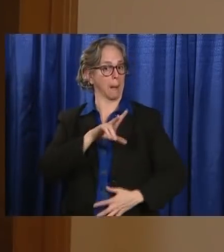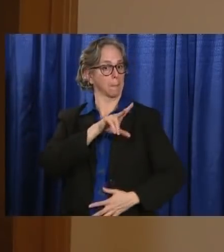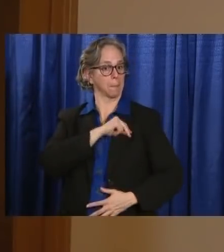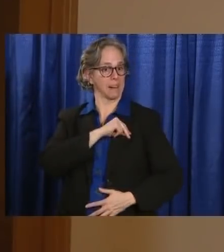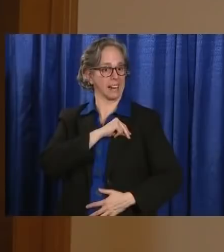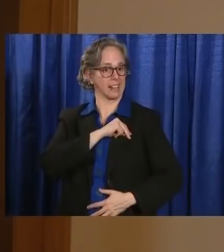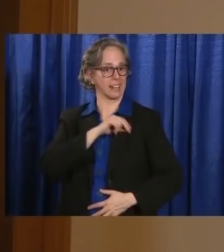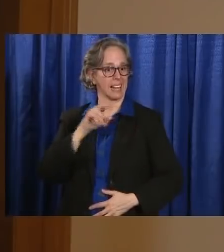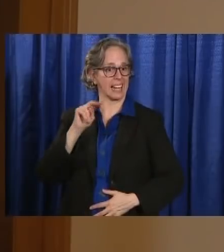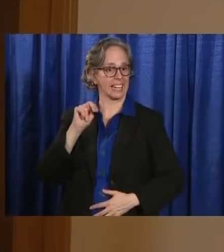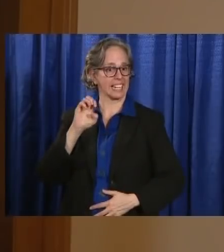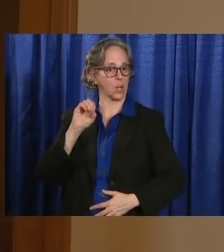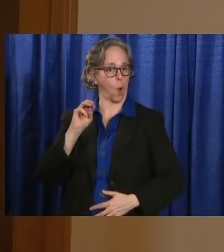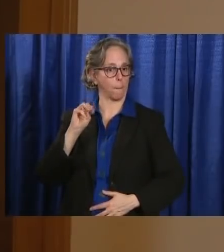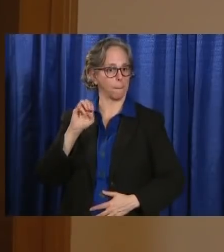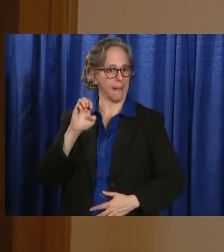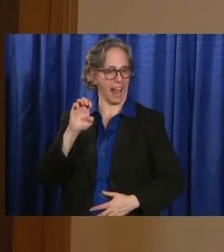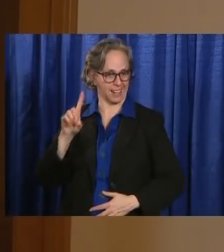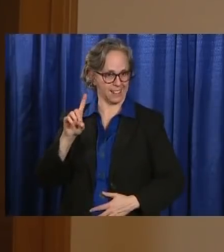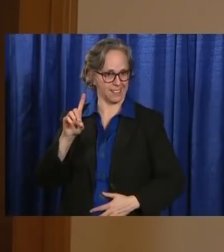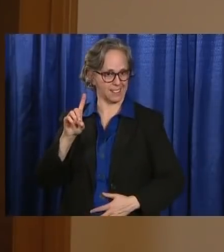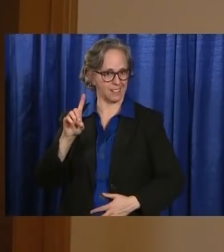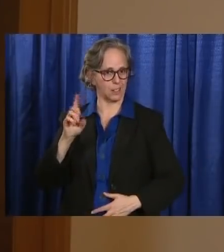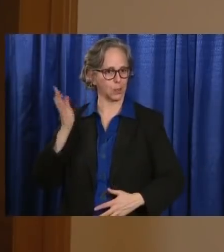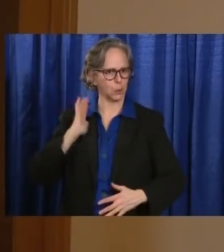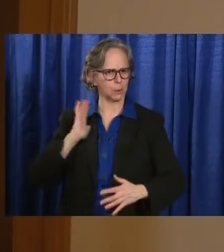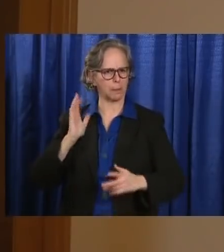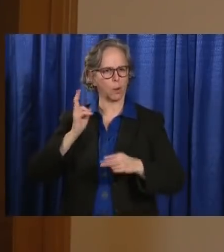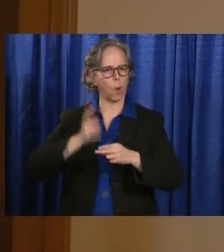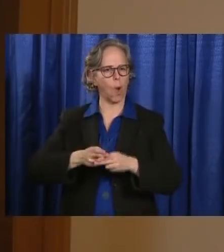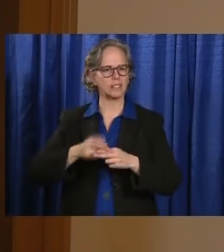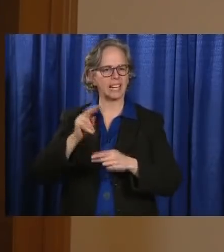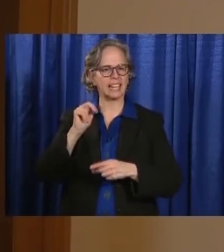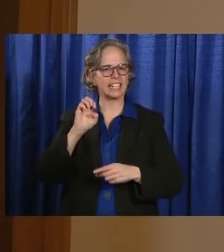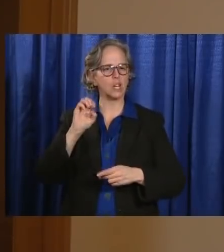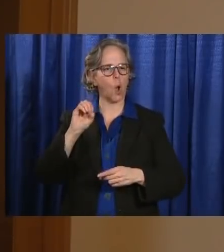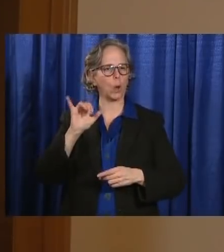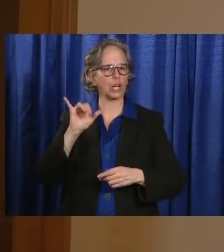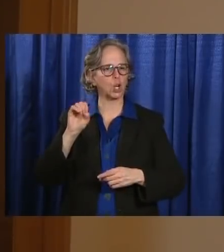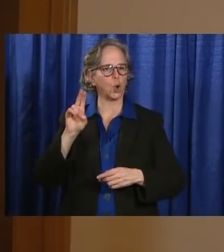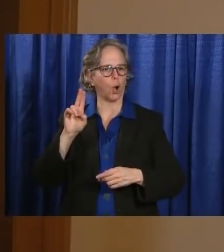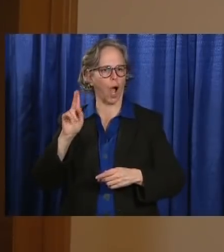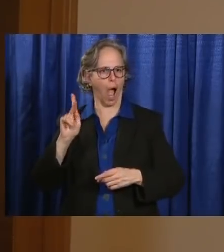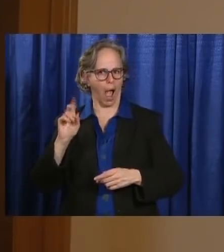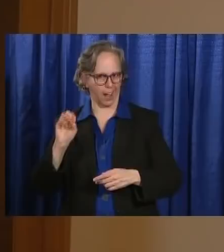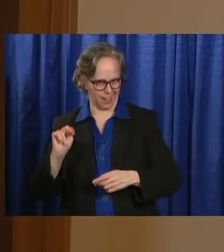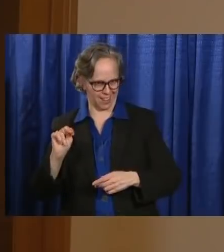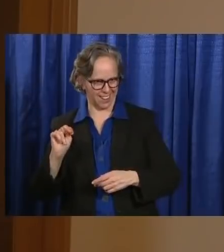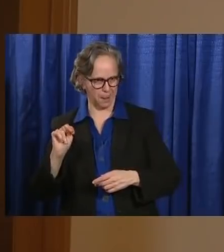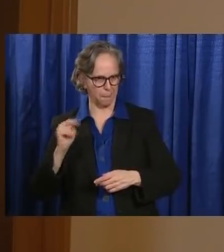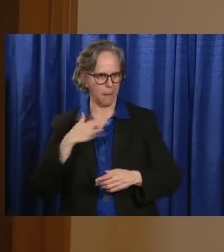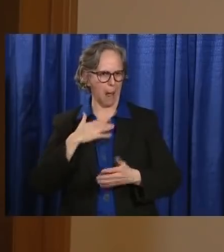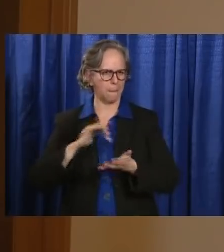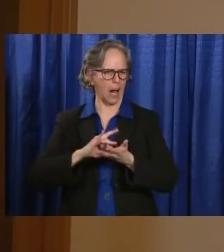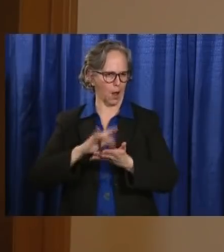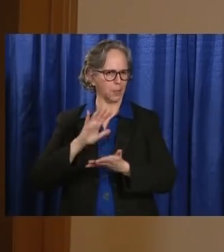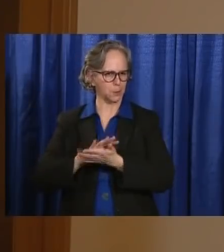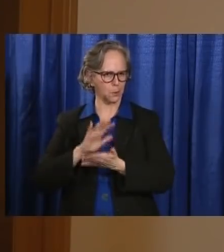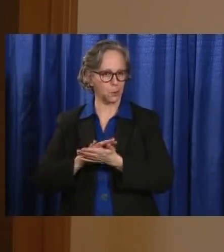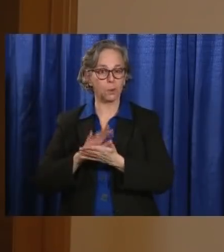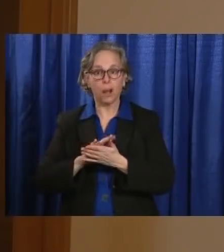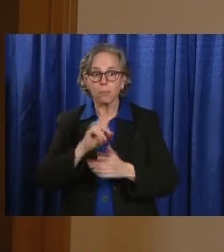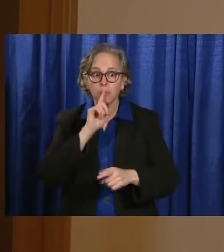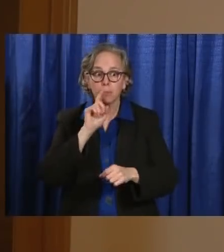NeoMed. It used to be called NeoUCOM. It's where I went to medical school. Really a big part of saving my life. I worked 3